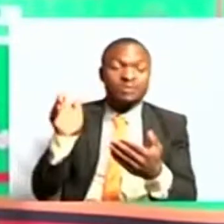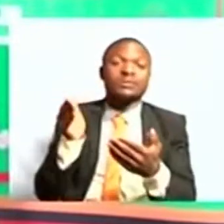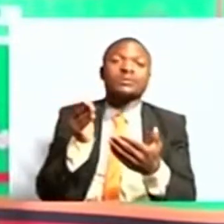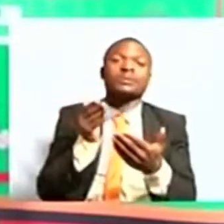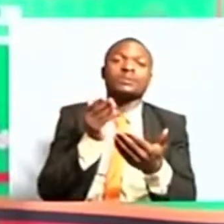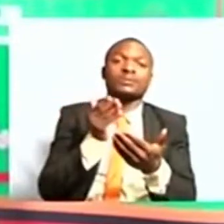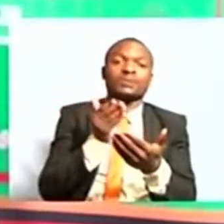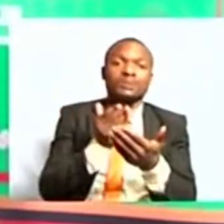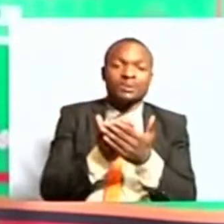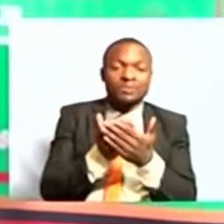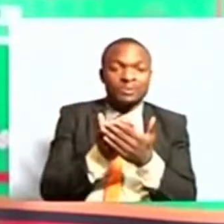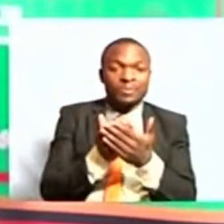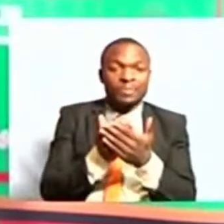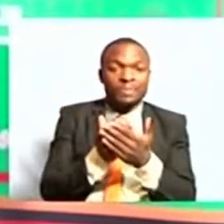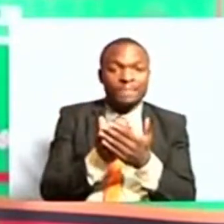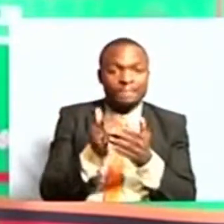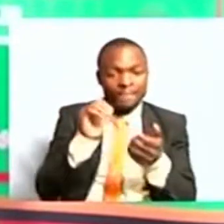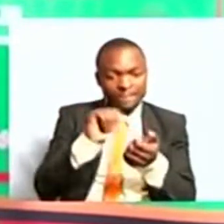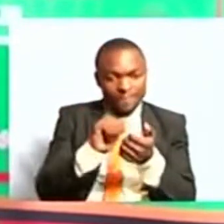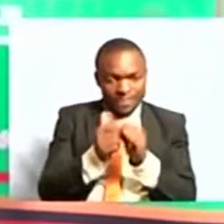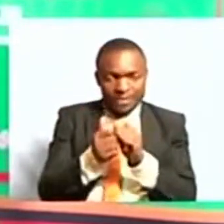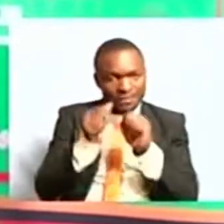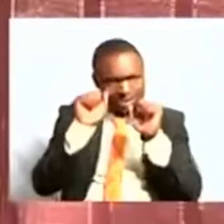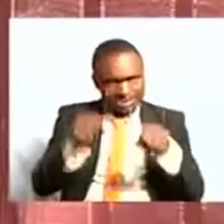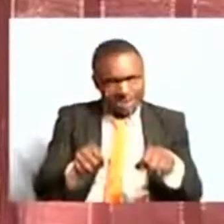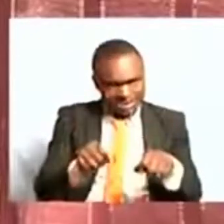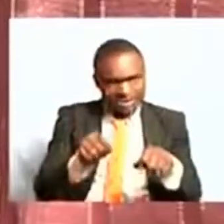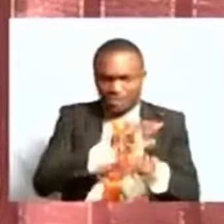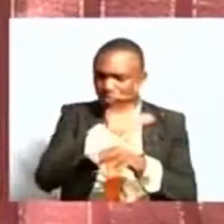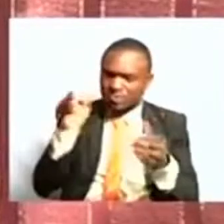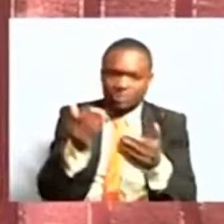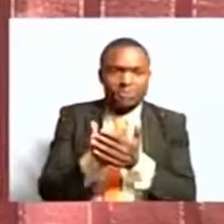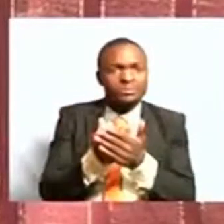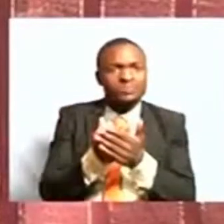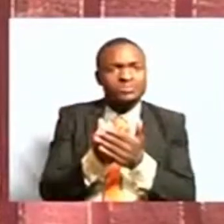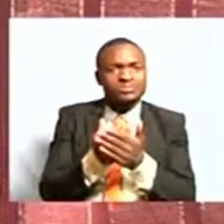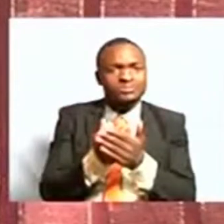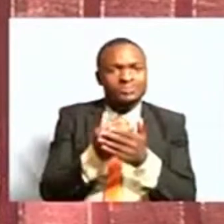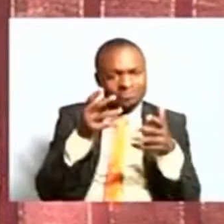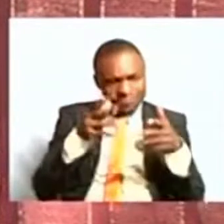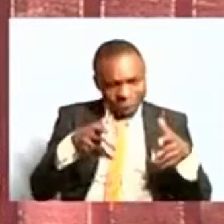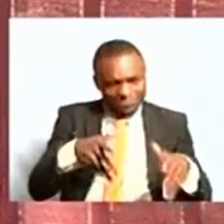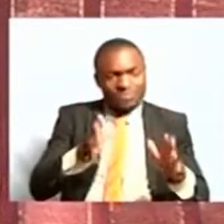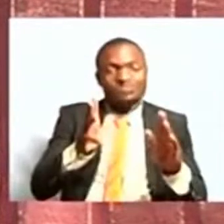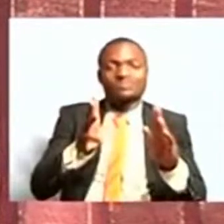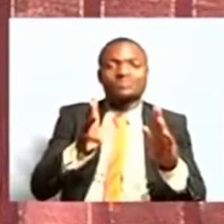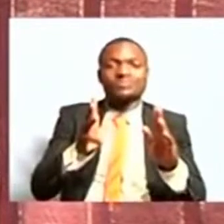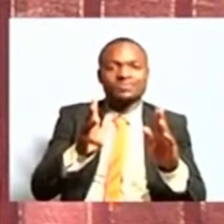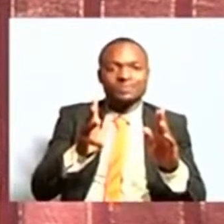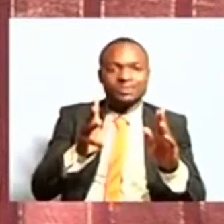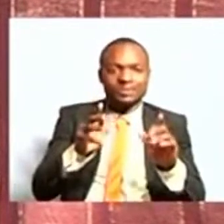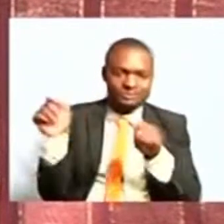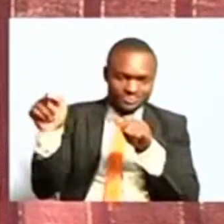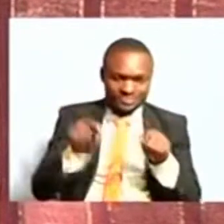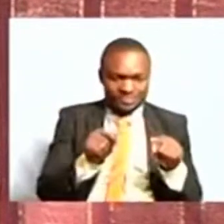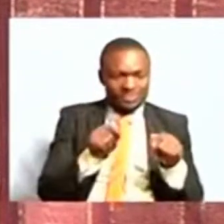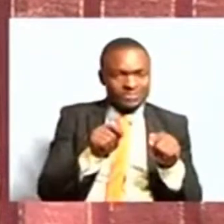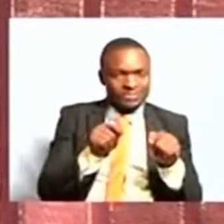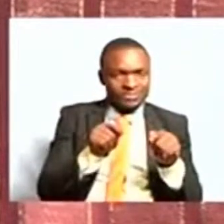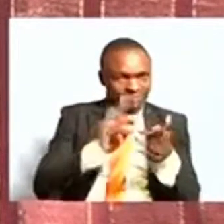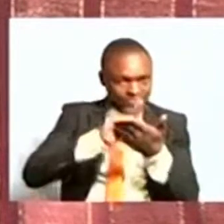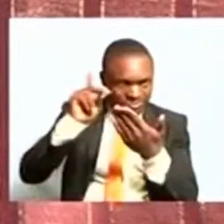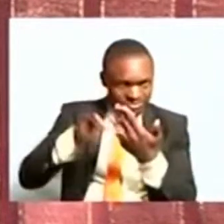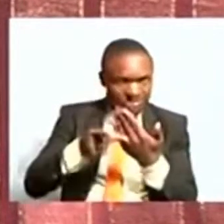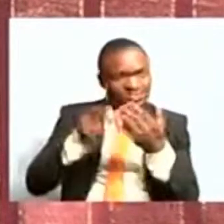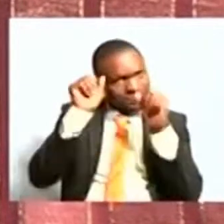by road traffic accidents, so everybody is actually invited to be part of that event. They